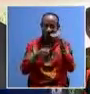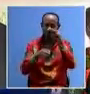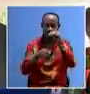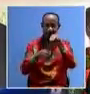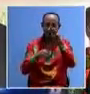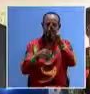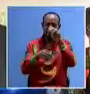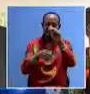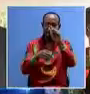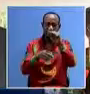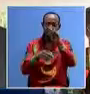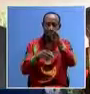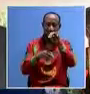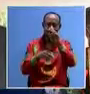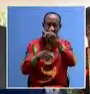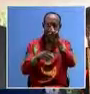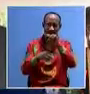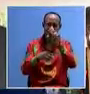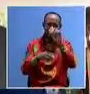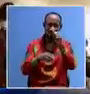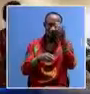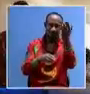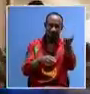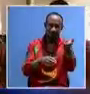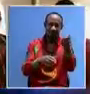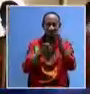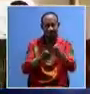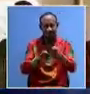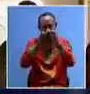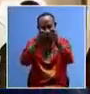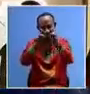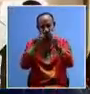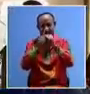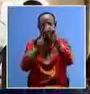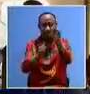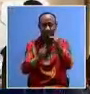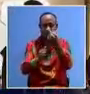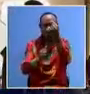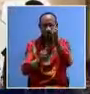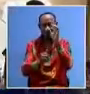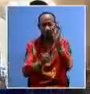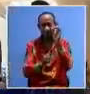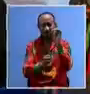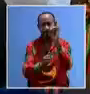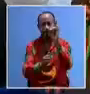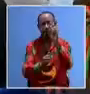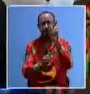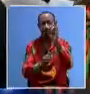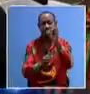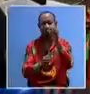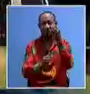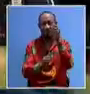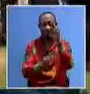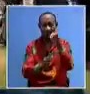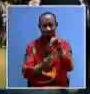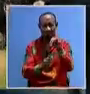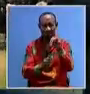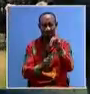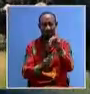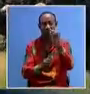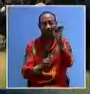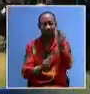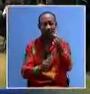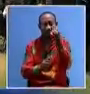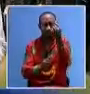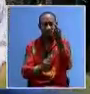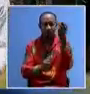Clement Zulu, and Oscar Chapla. We are conferred with the First Division Order of Distinguished Service. The best ceremony in Zambia was a